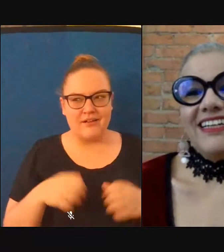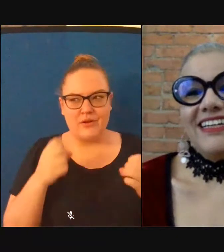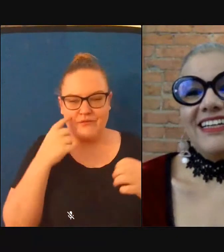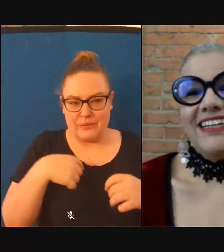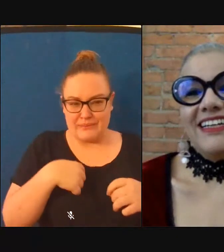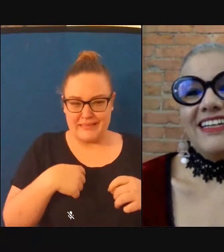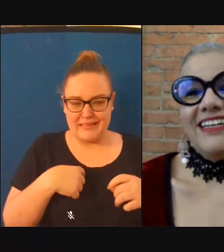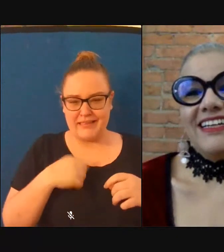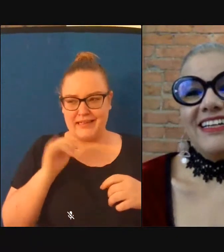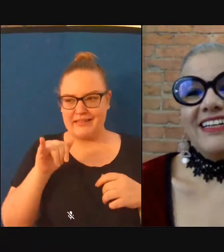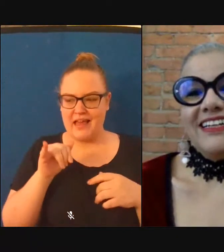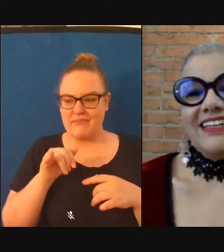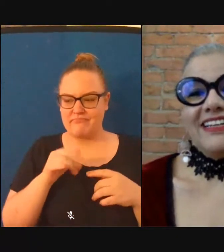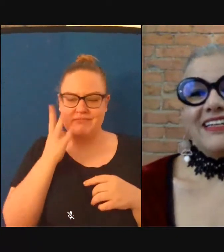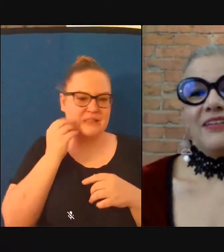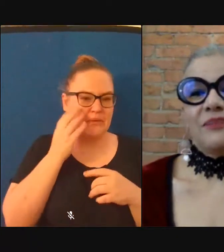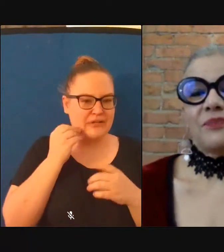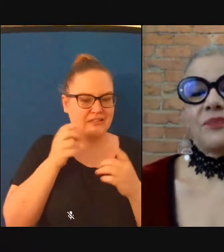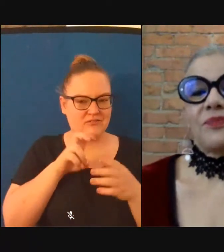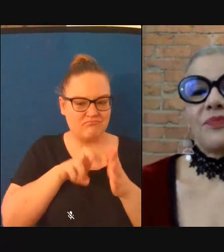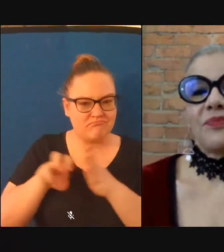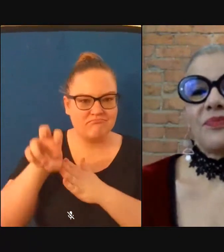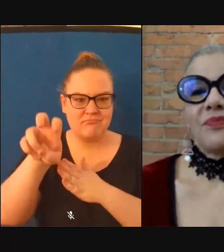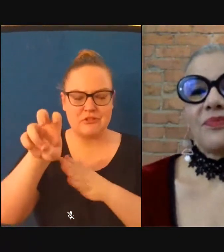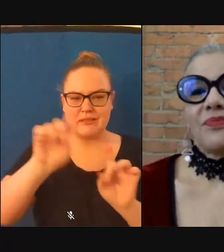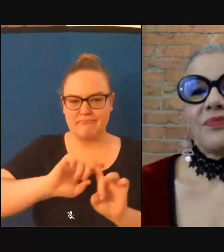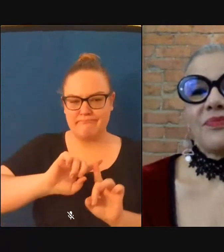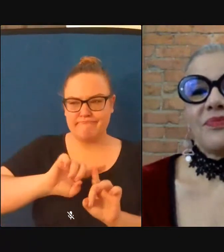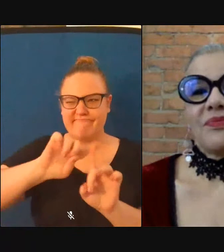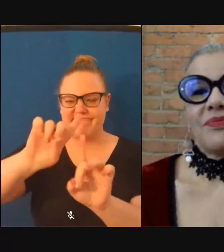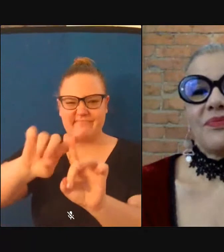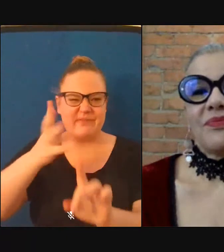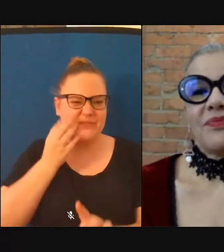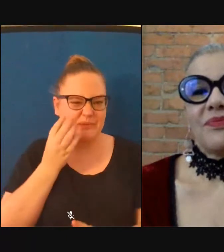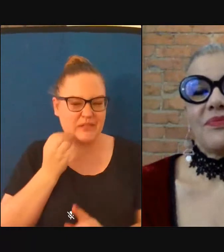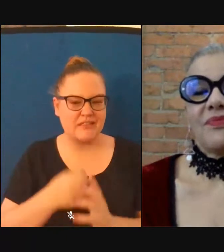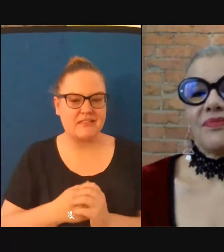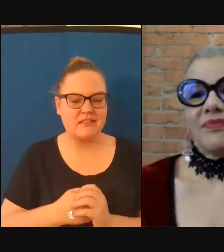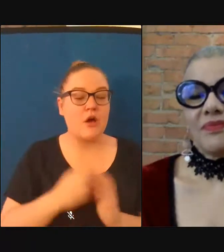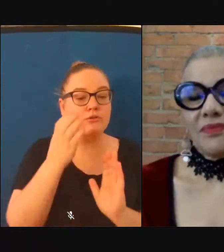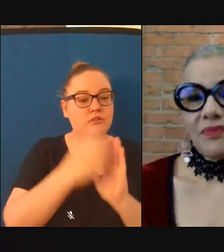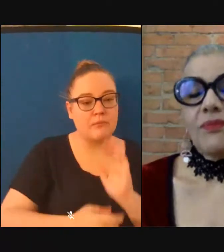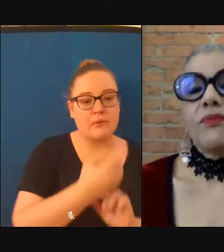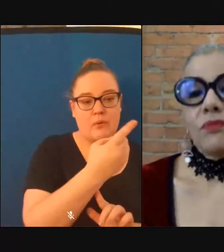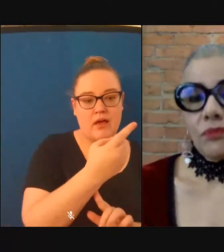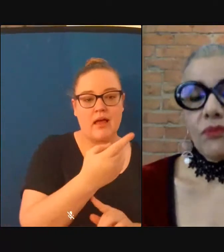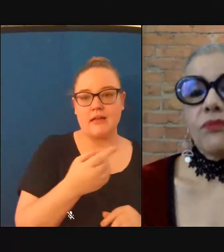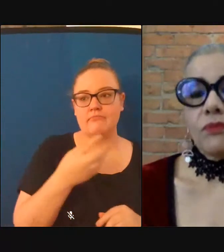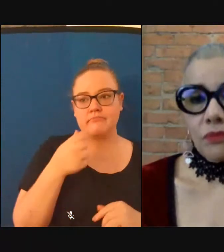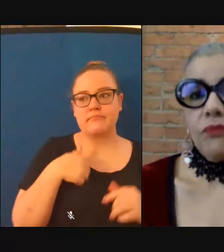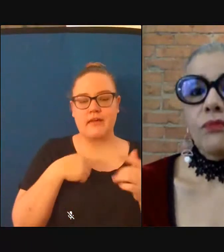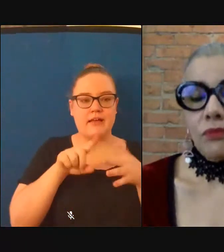couple of ways. And I opened chapter 1 with you know, the experience of surveilling a neo-Nazi chat, a private